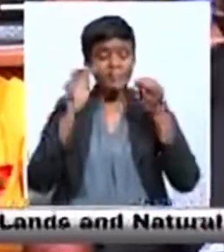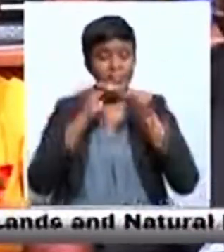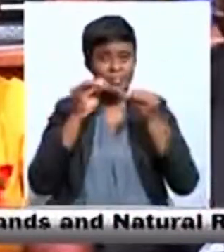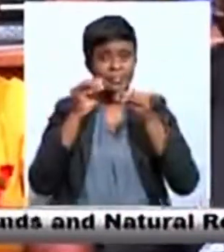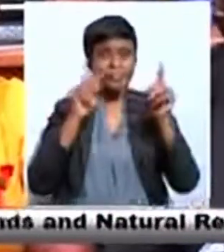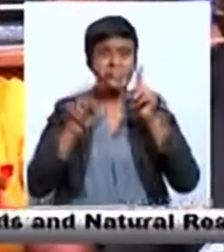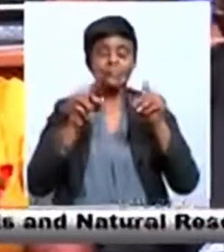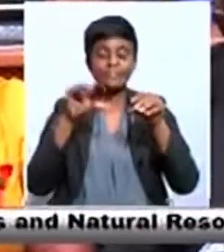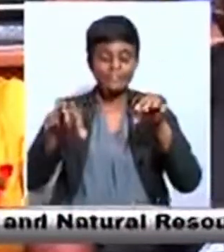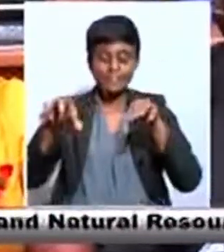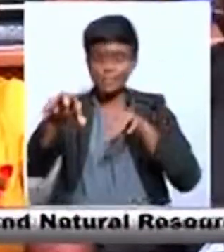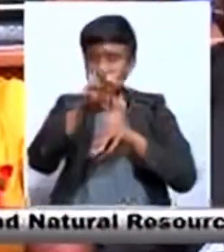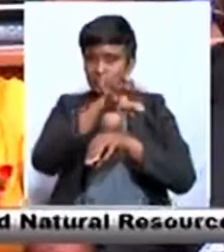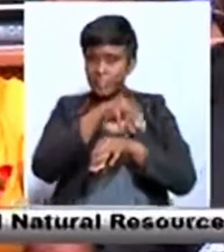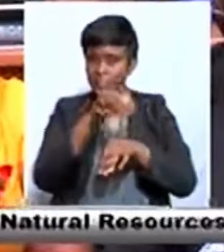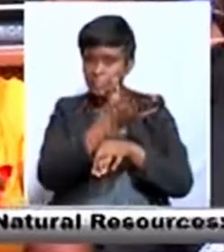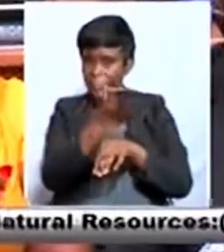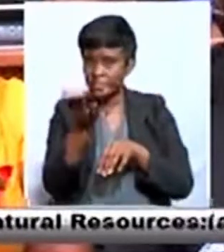around there.